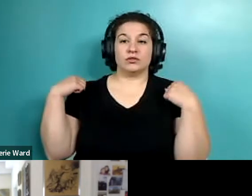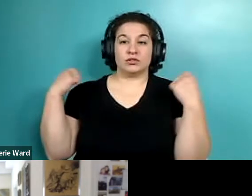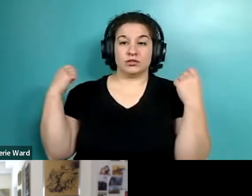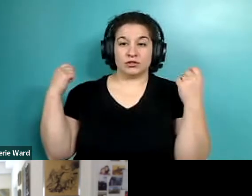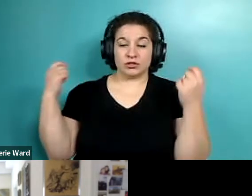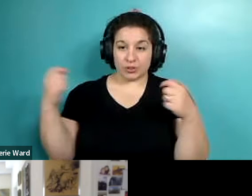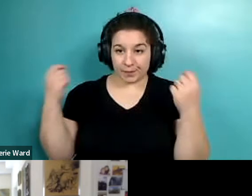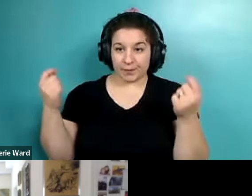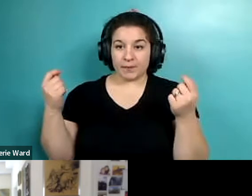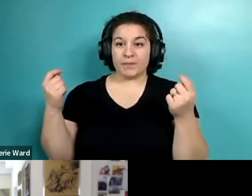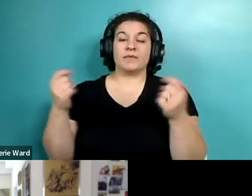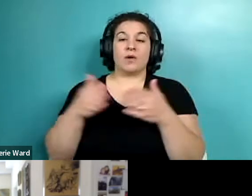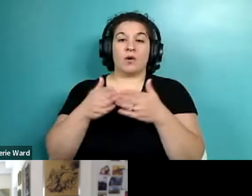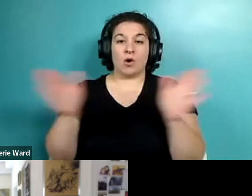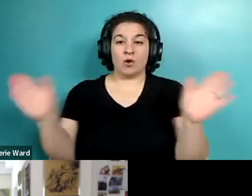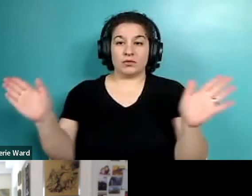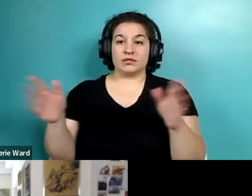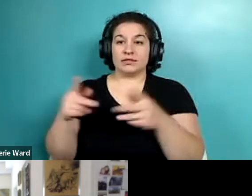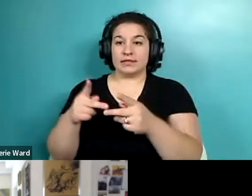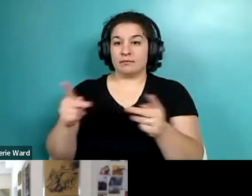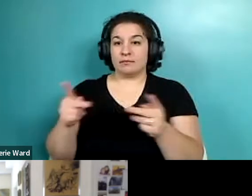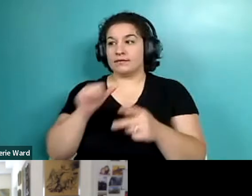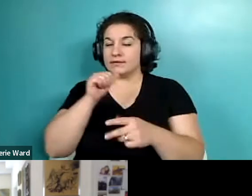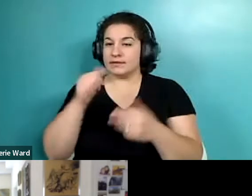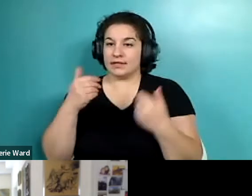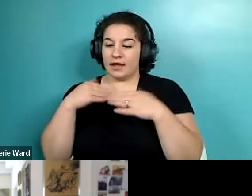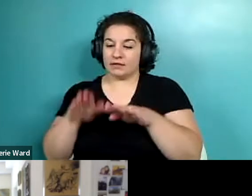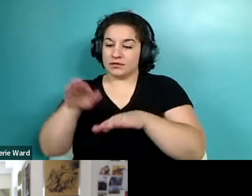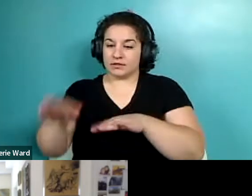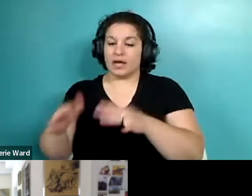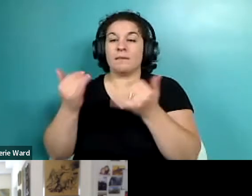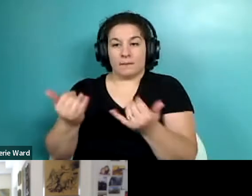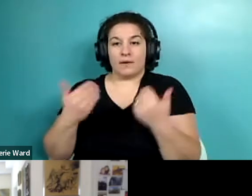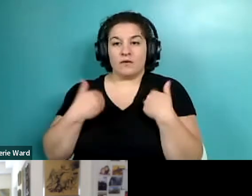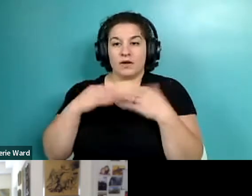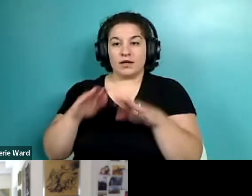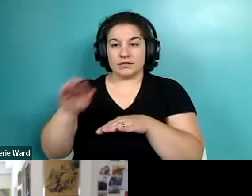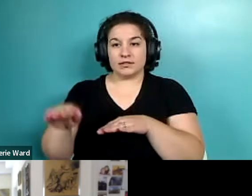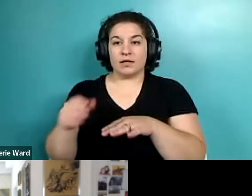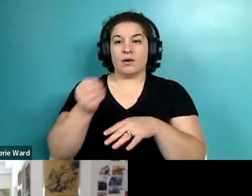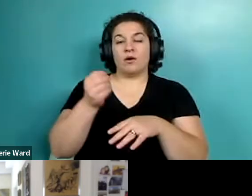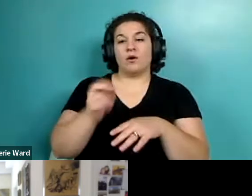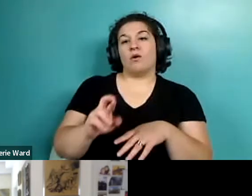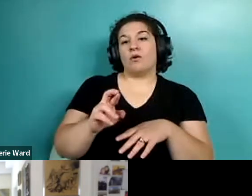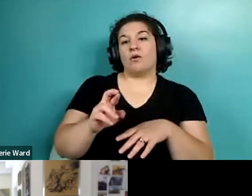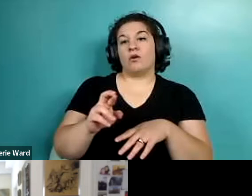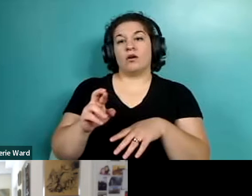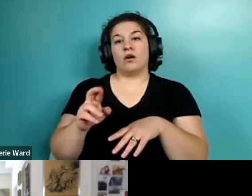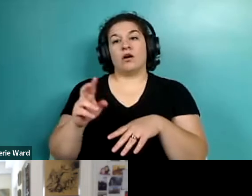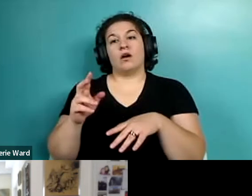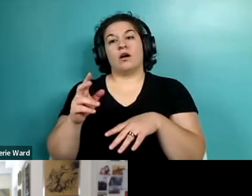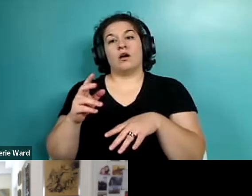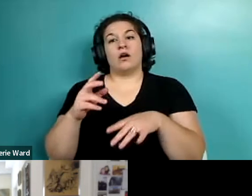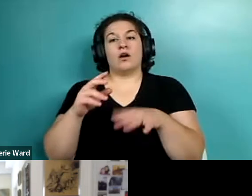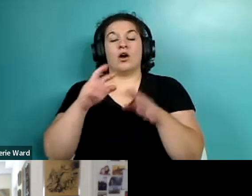step, or, another restaurant that opens up with outside tables that are not wheelchair accessible,